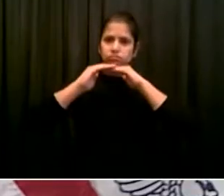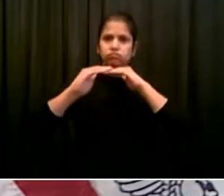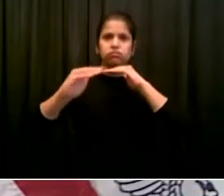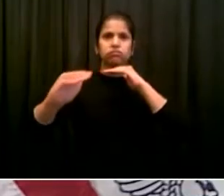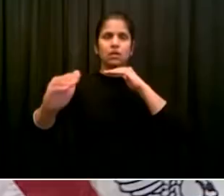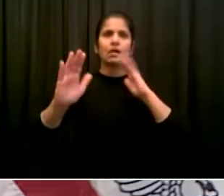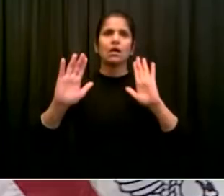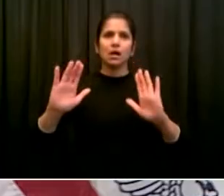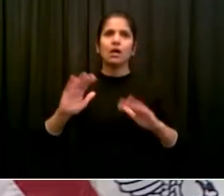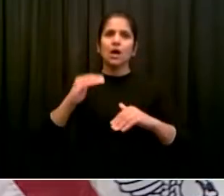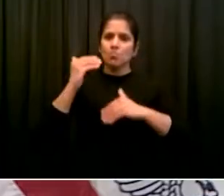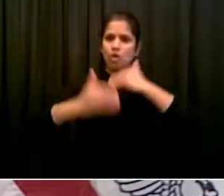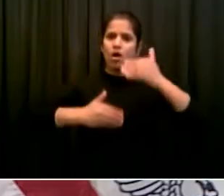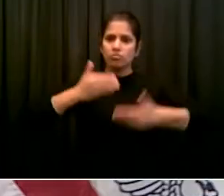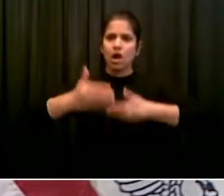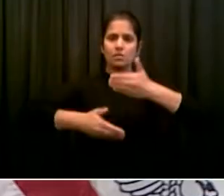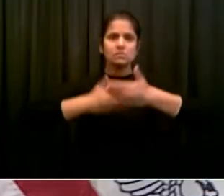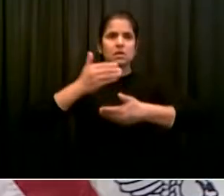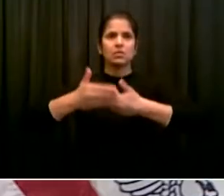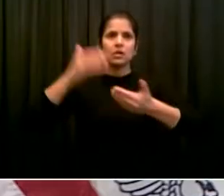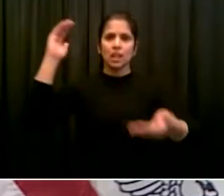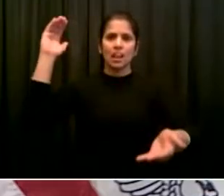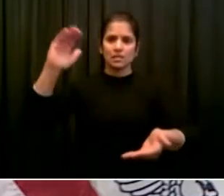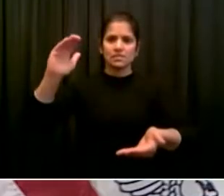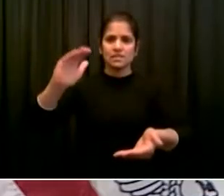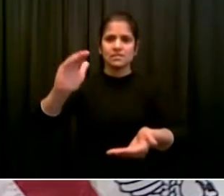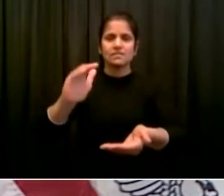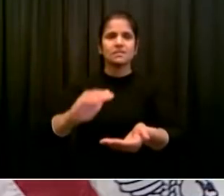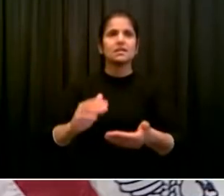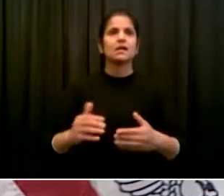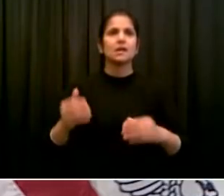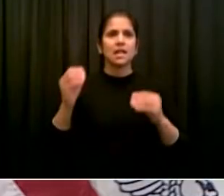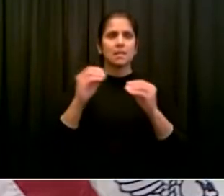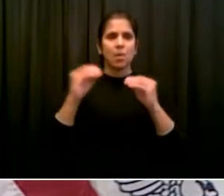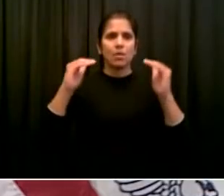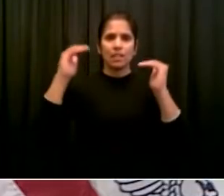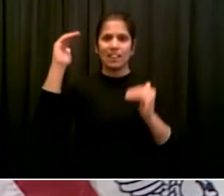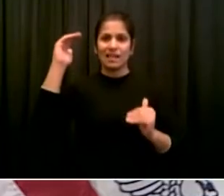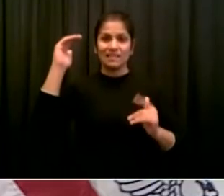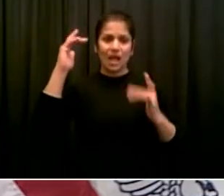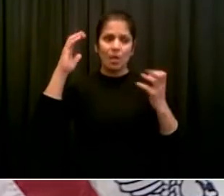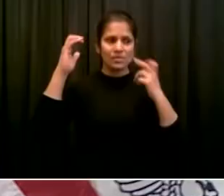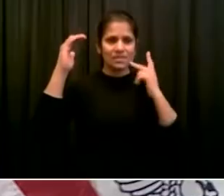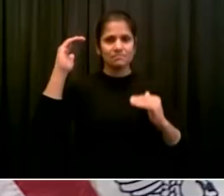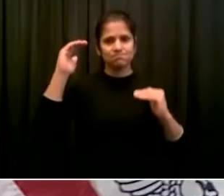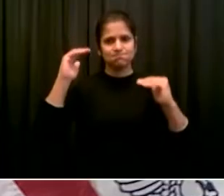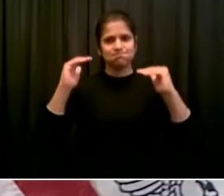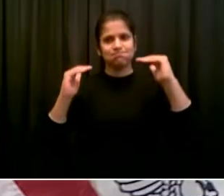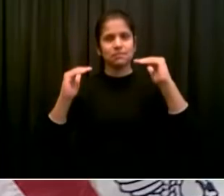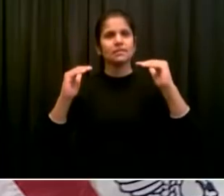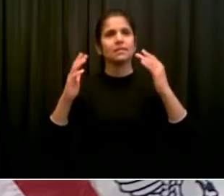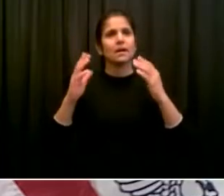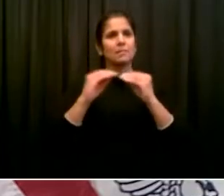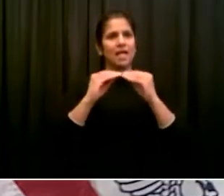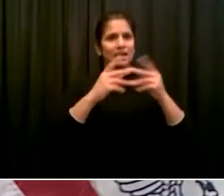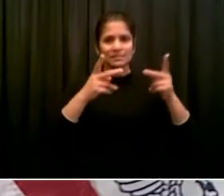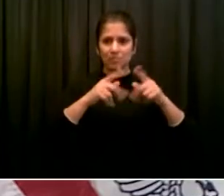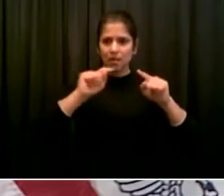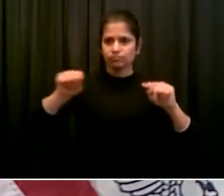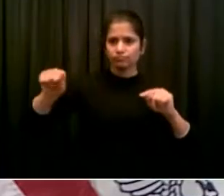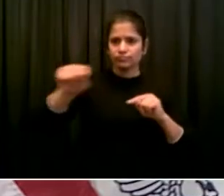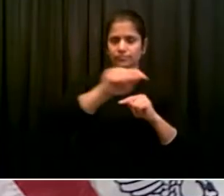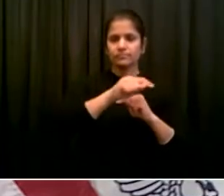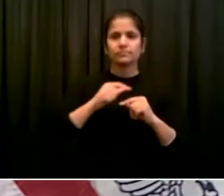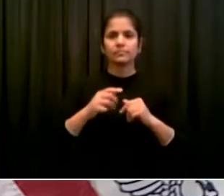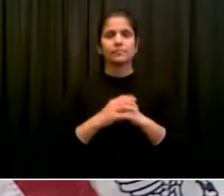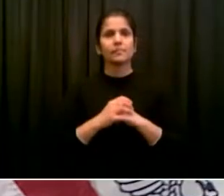inequity. We are seeing that all over the city. The places where we are setting up additional sites, focusing on communities